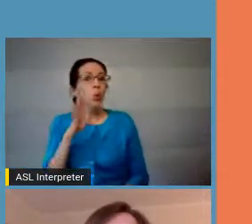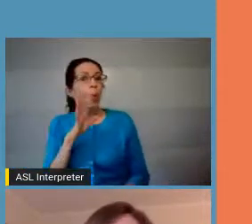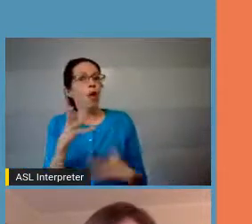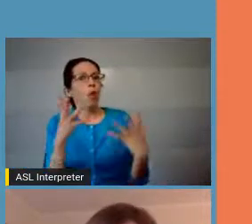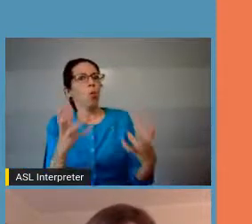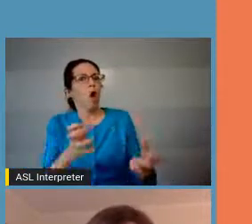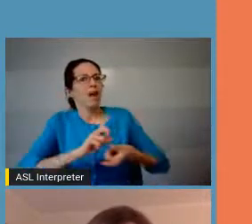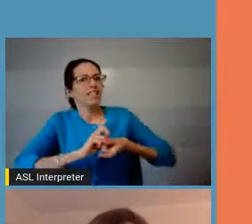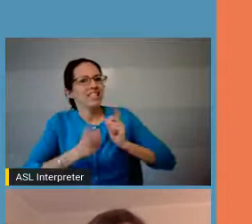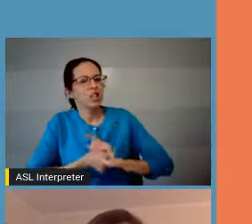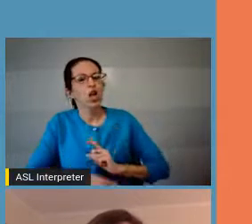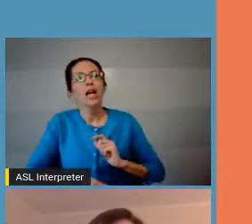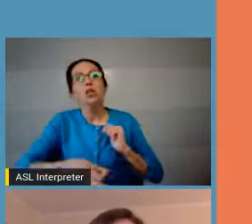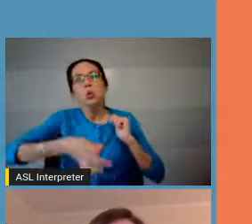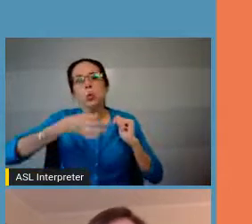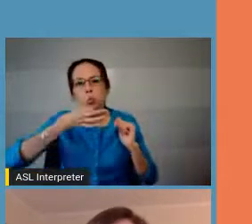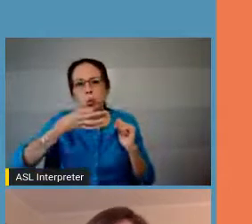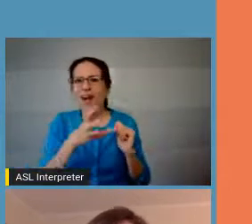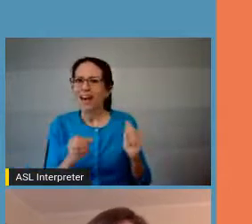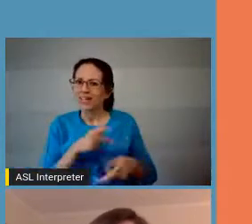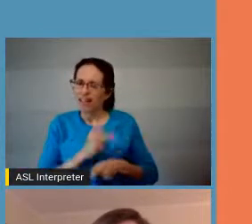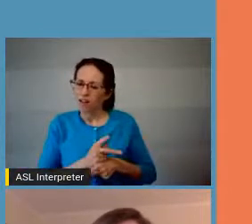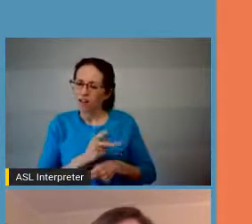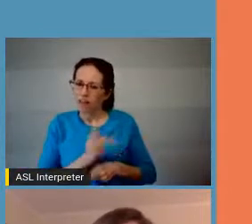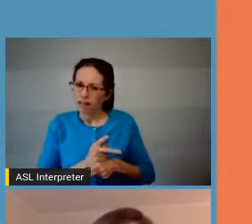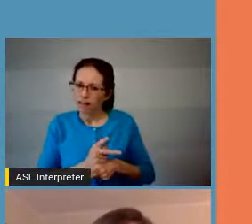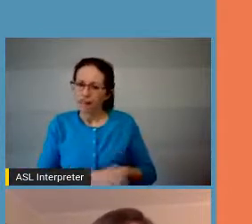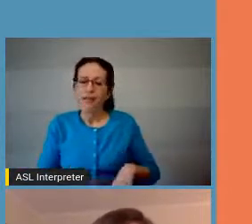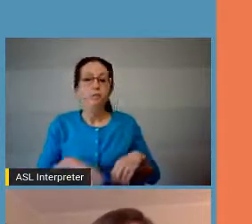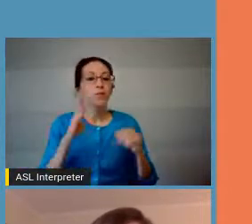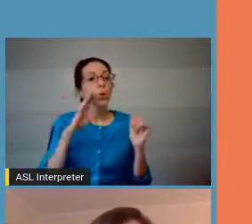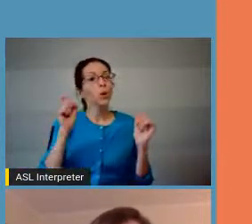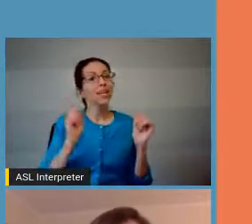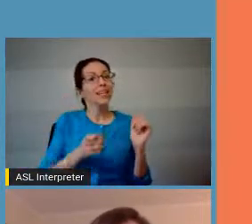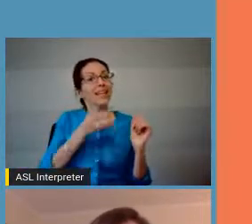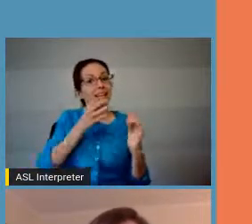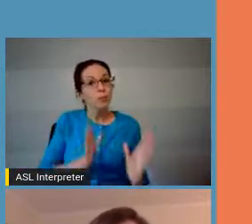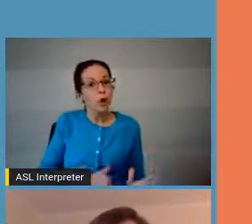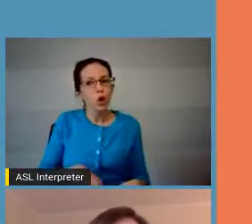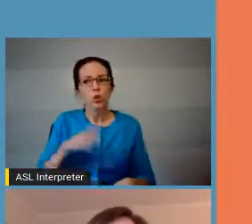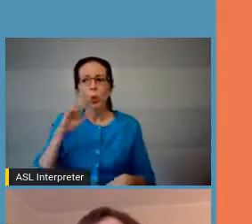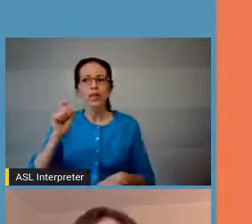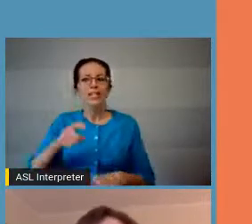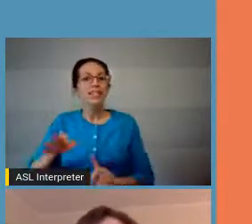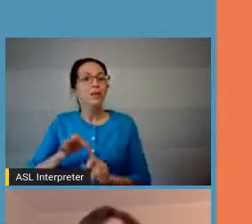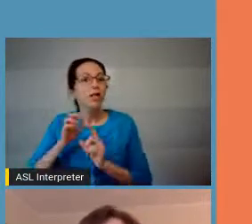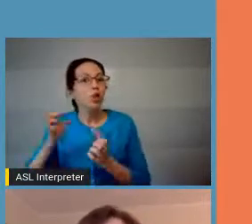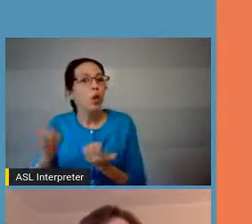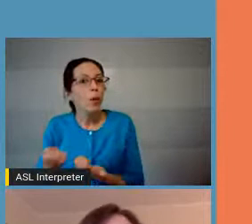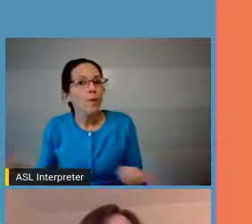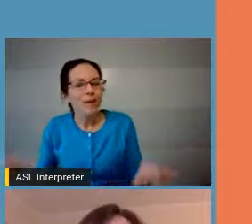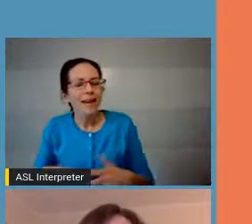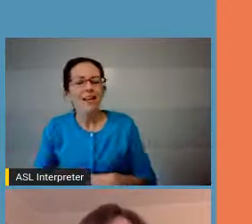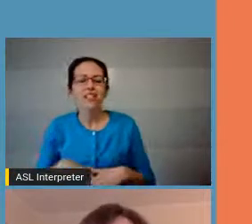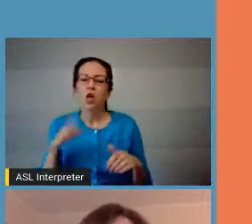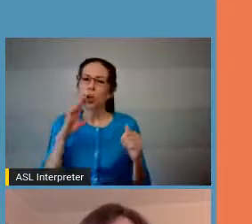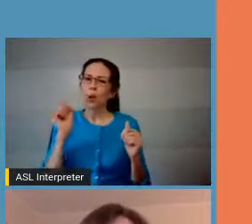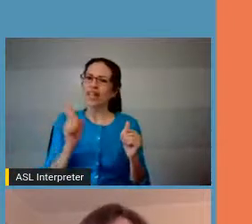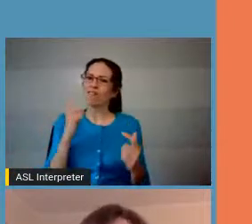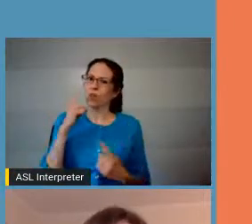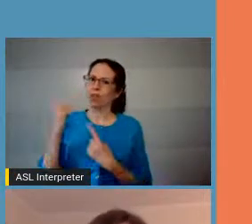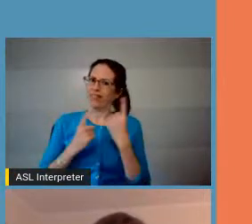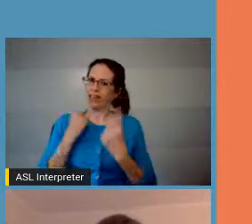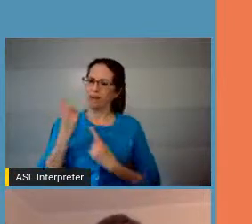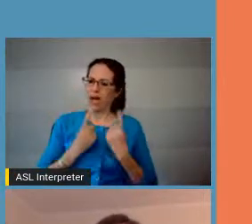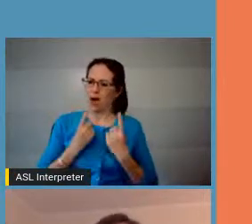materials relatively quickly and carefully. So they're going to need expertise. They're going to need special equipment. They're going to need to think about the fact